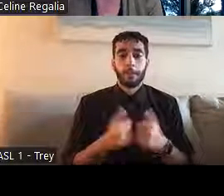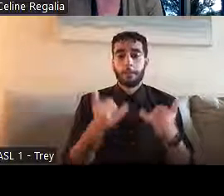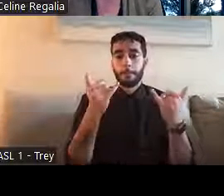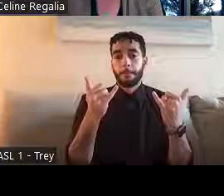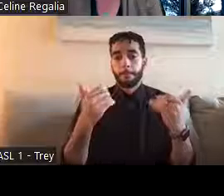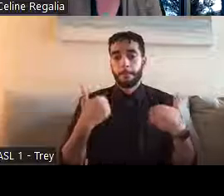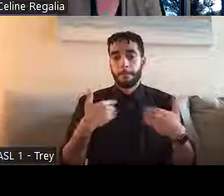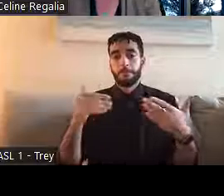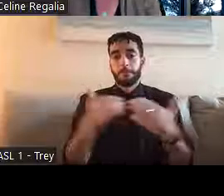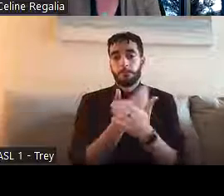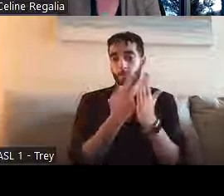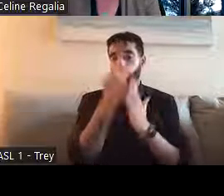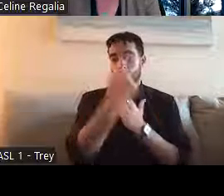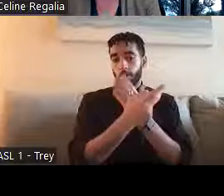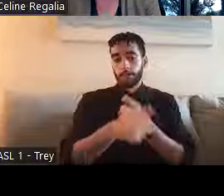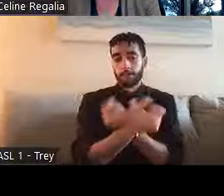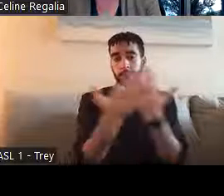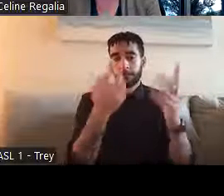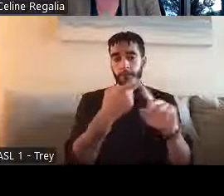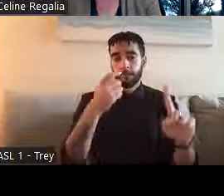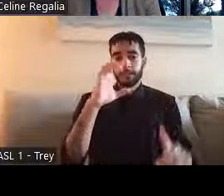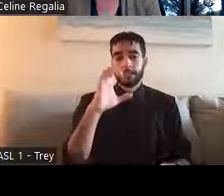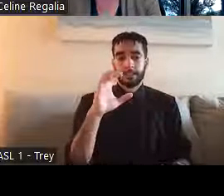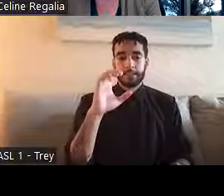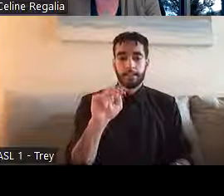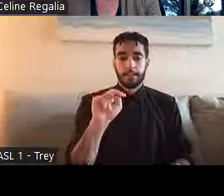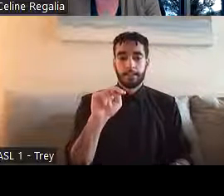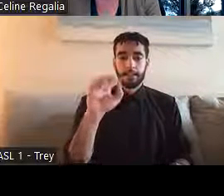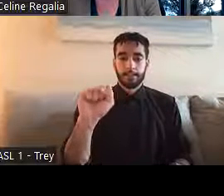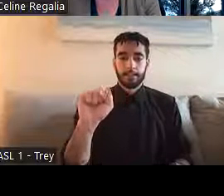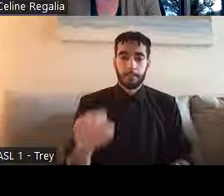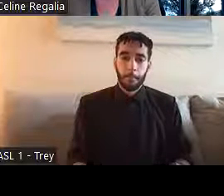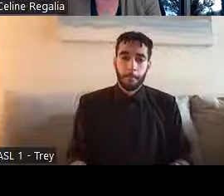by CMS. Next slide.